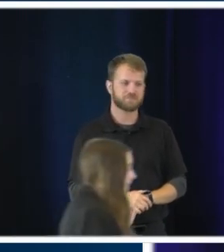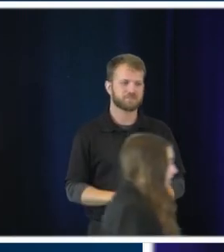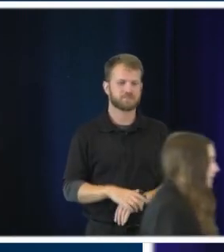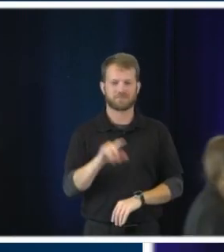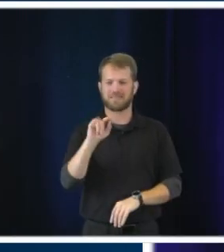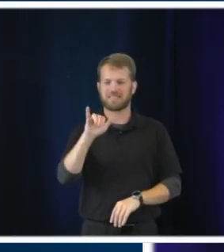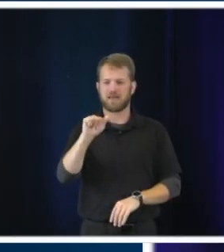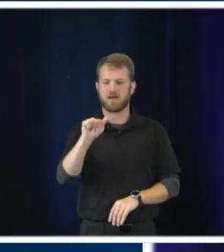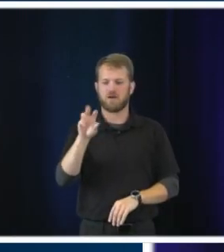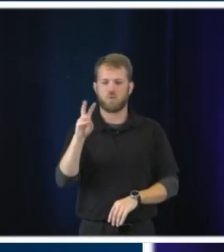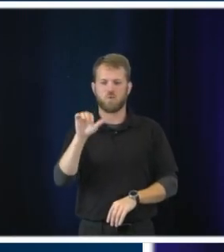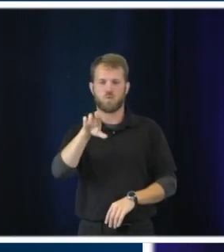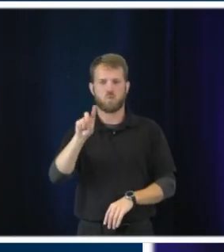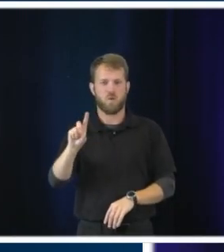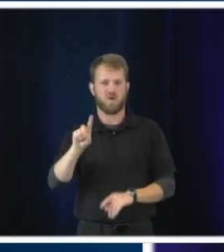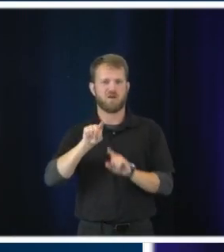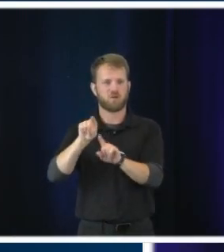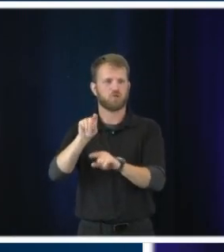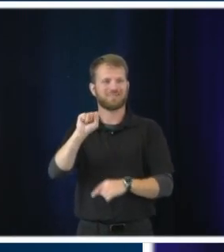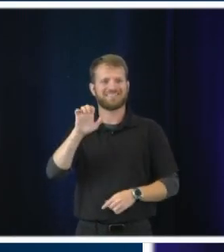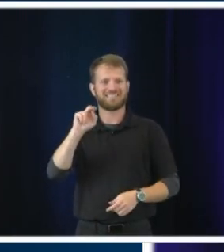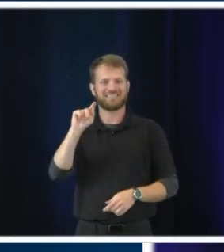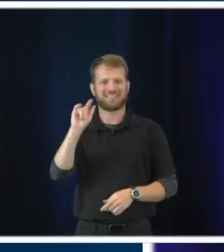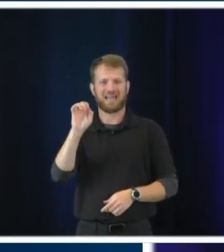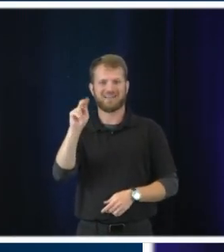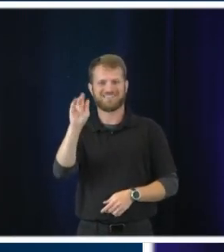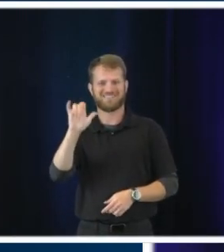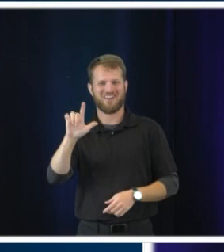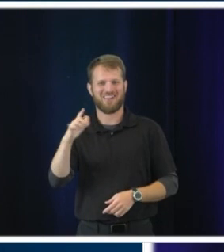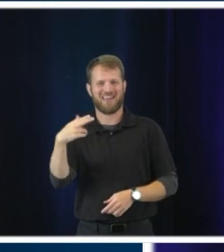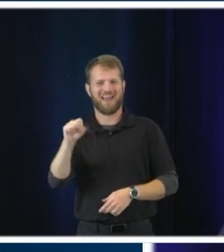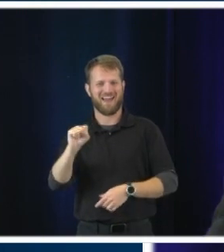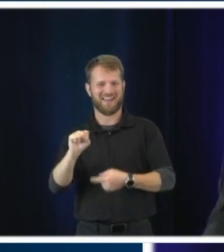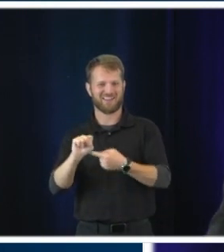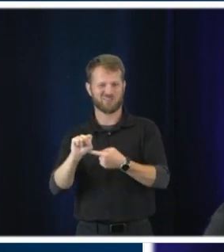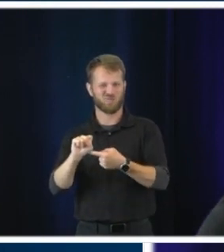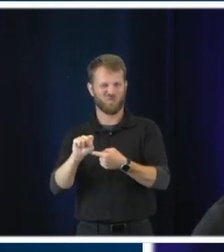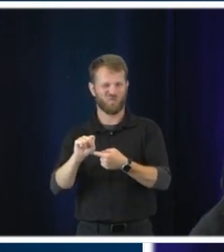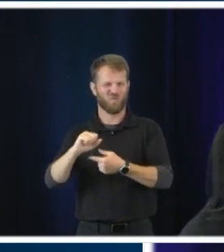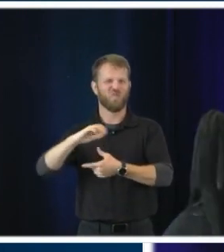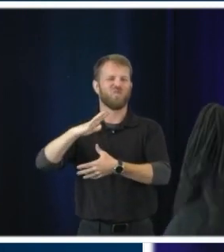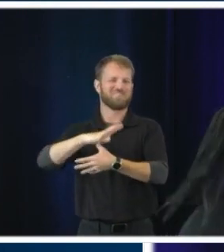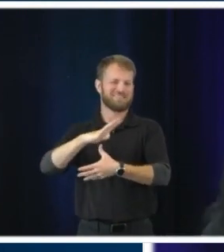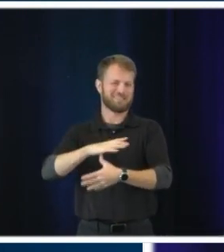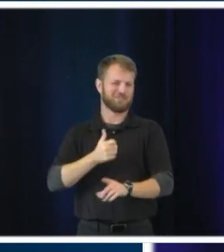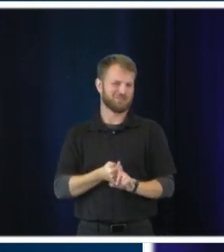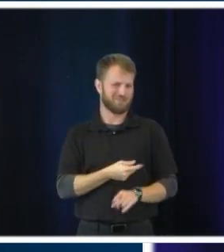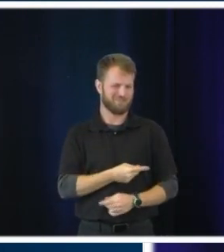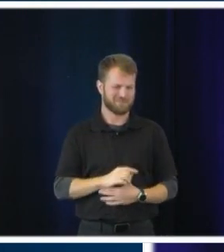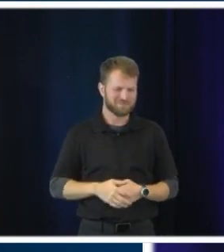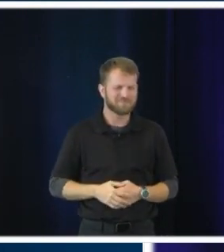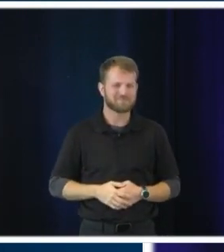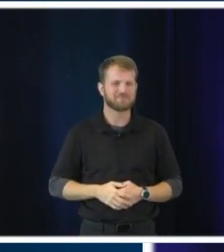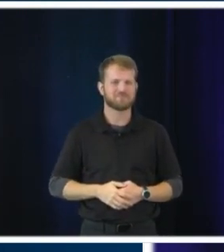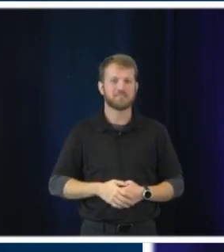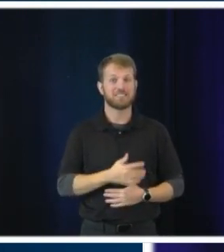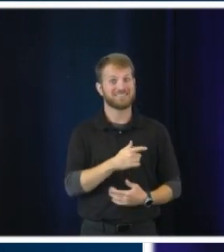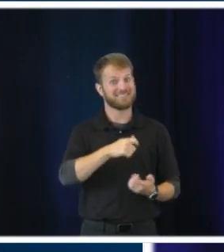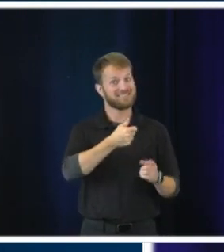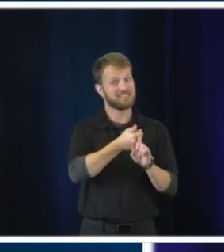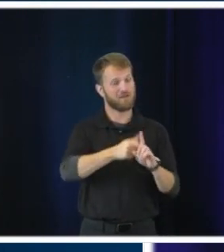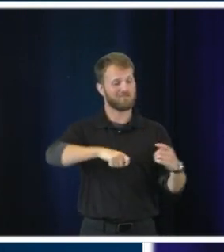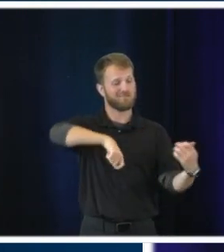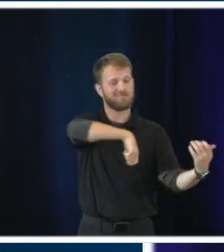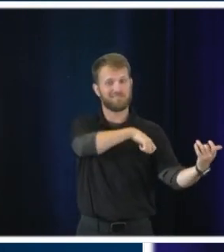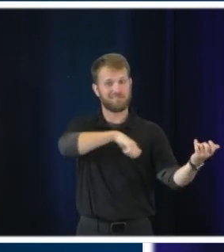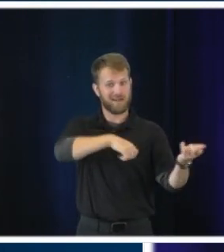Tia Ward attends Centennial High School and is in the 12th grade. Tia is a violinist who shares